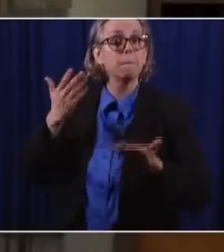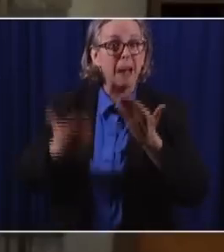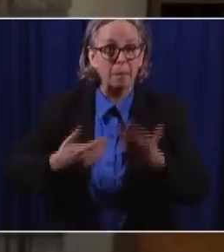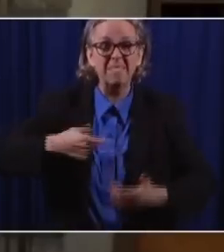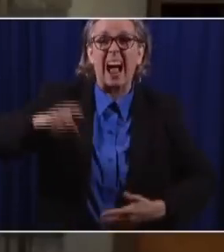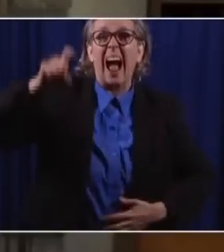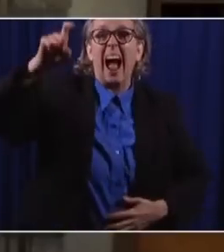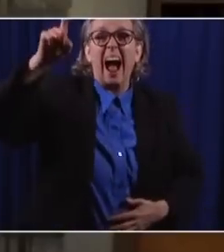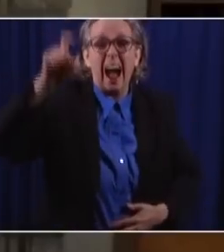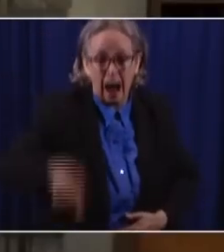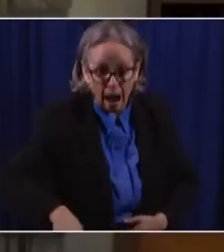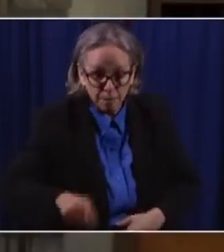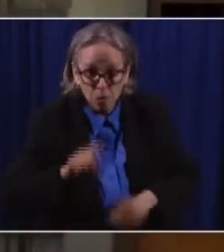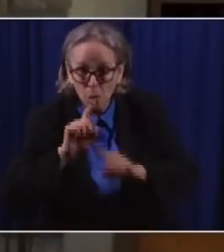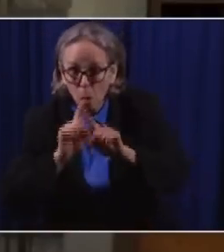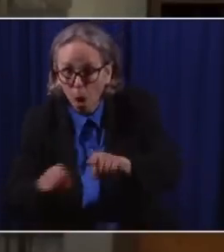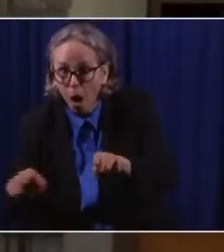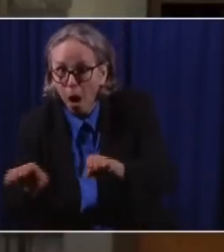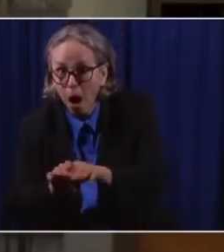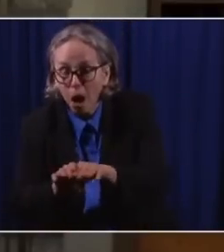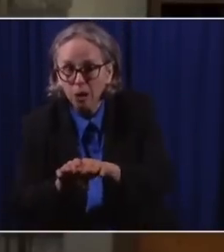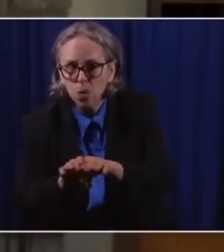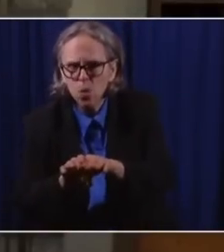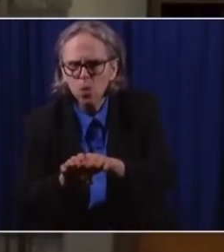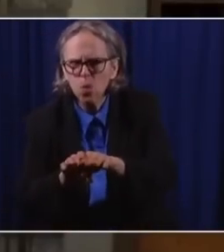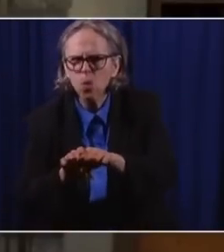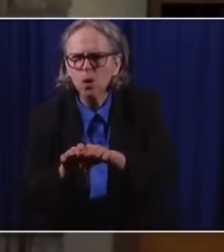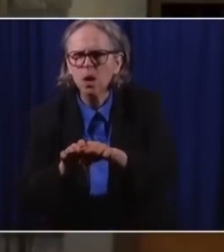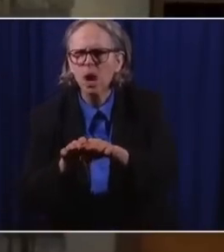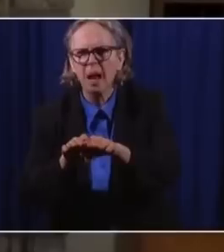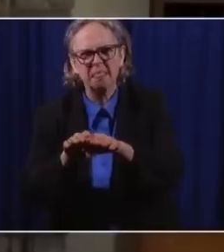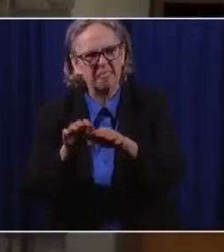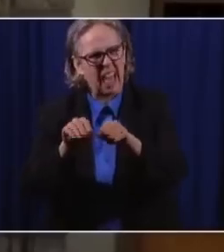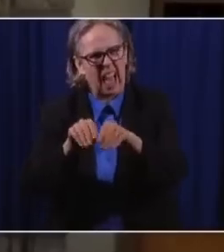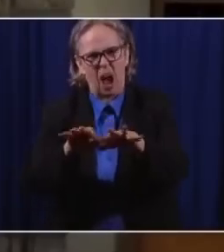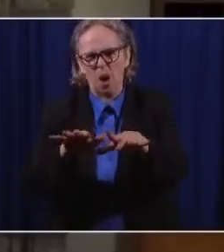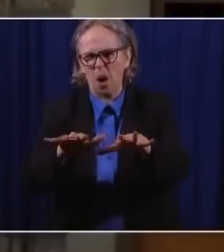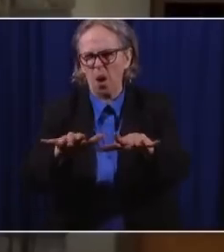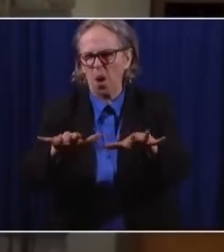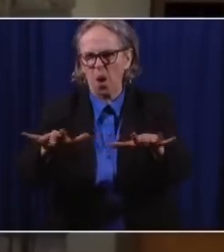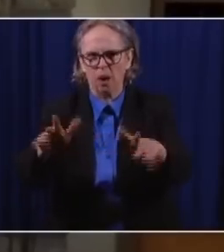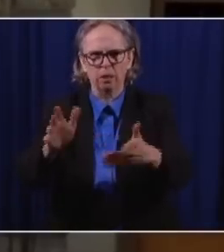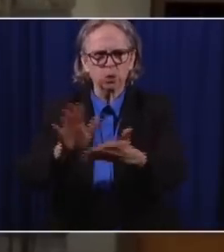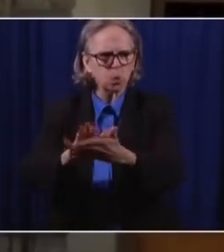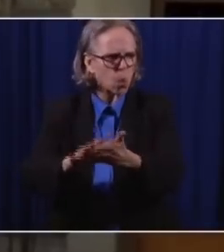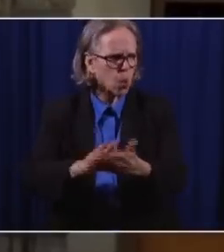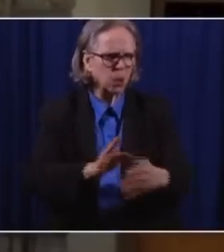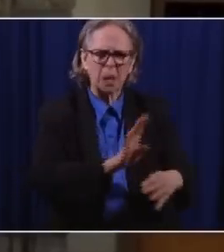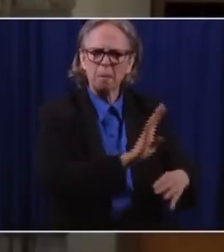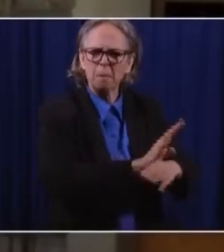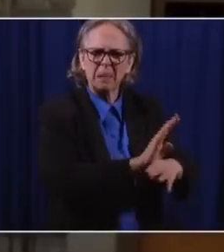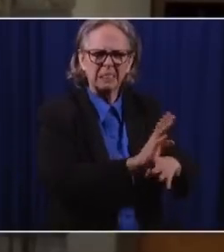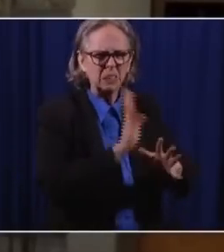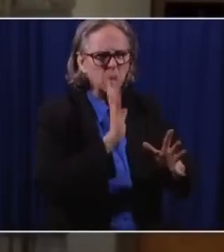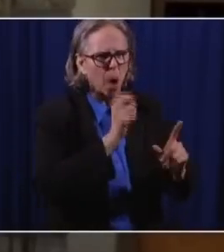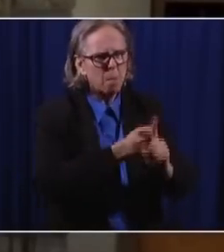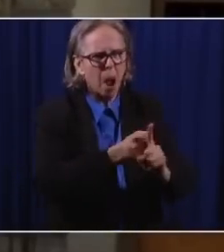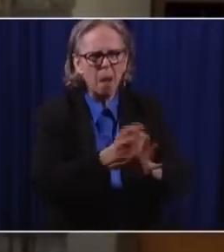example, look, at the beginning of this, we did not understand that masks would be so